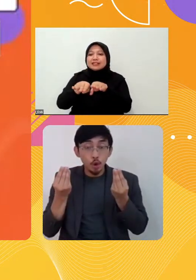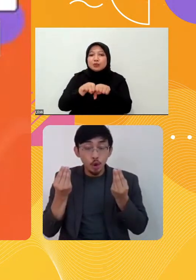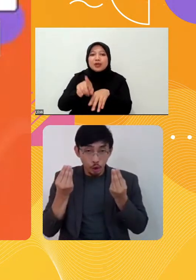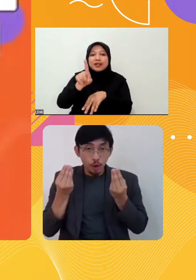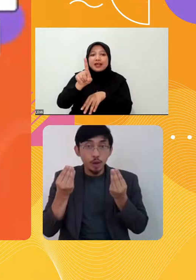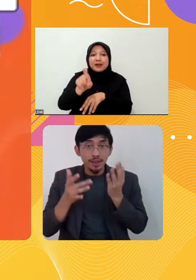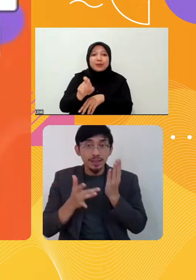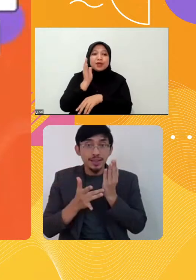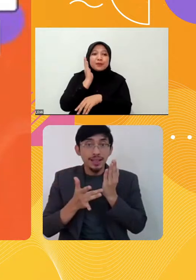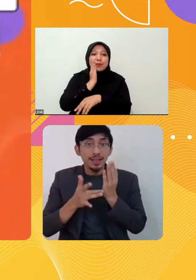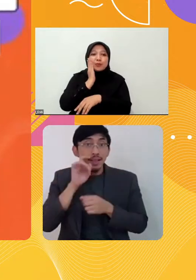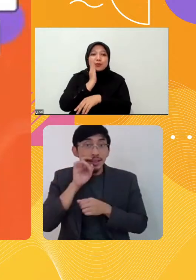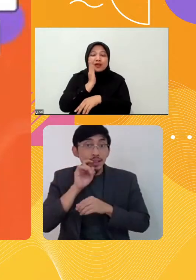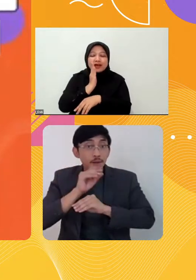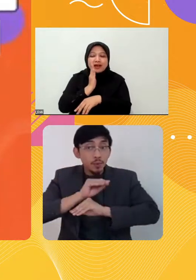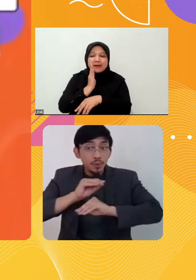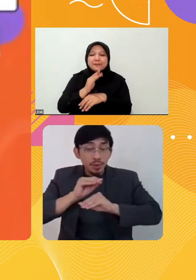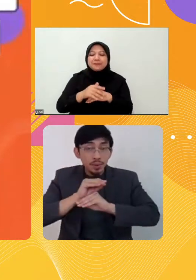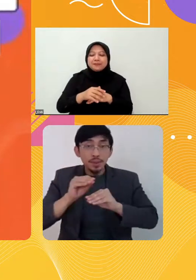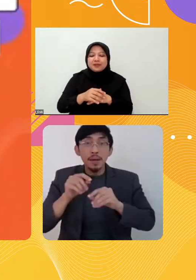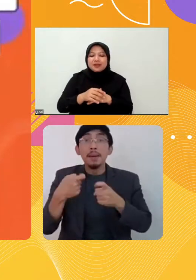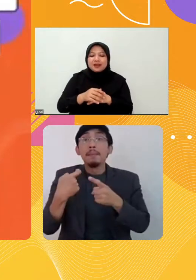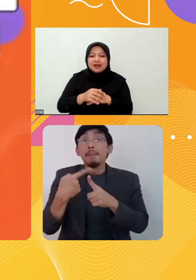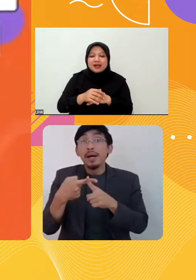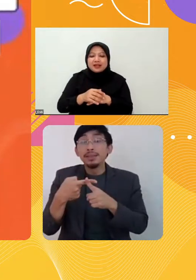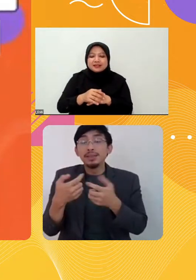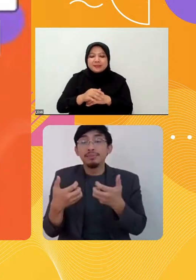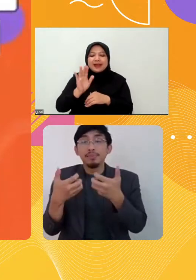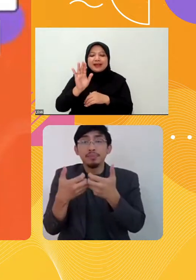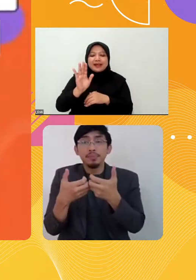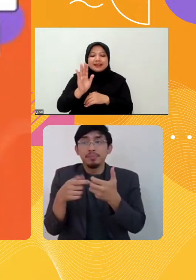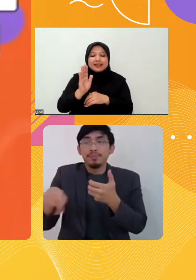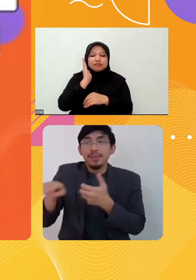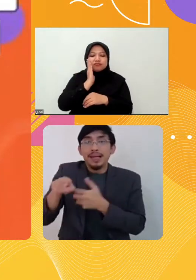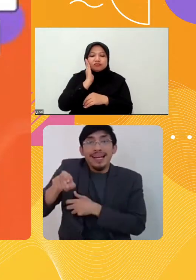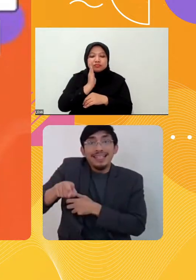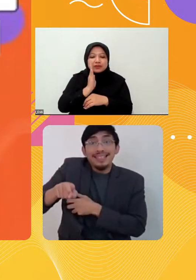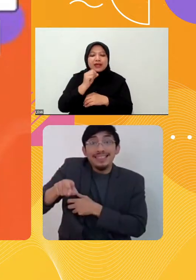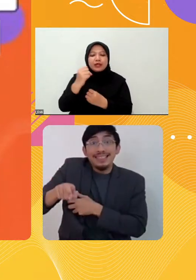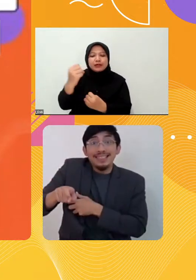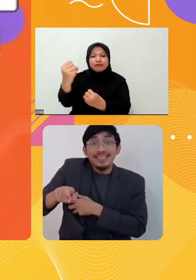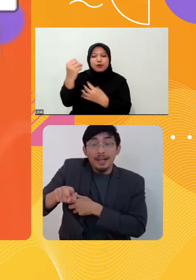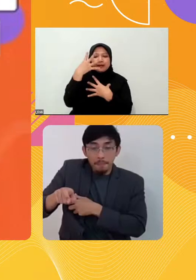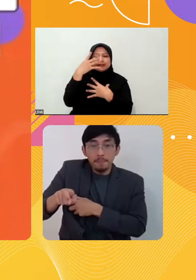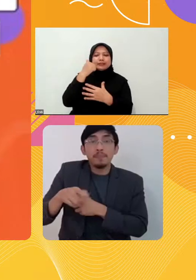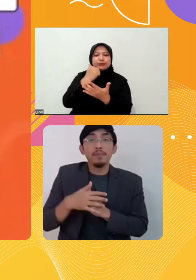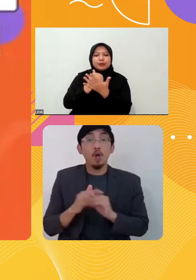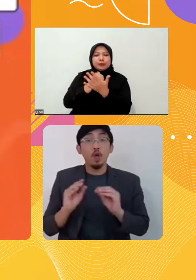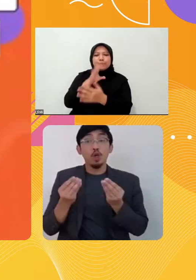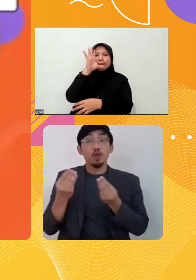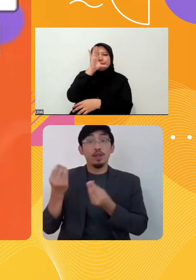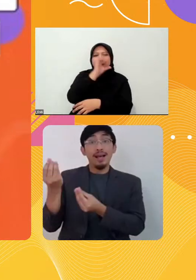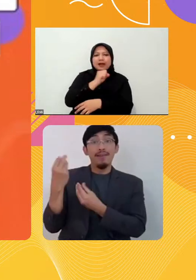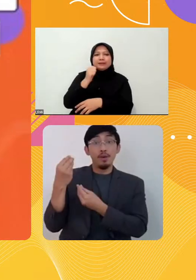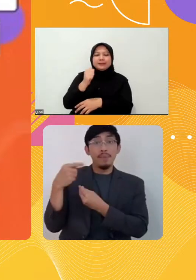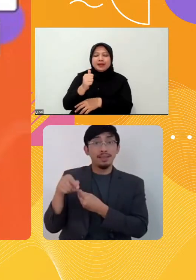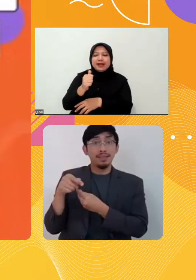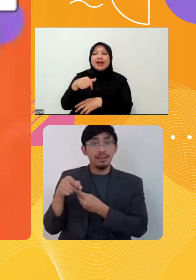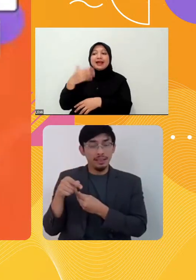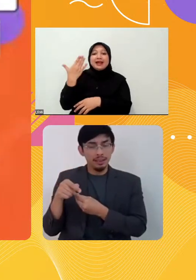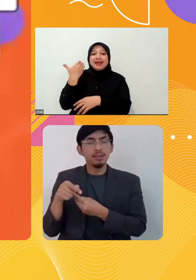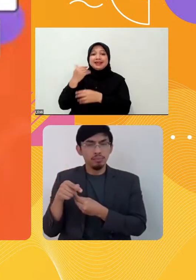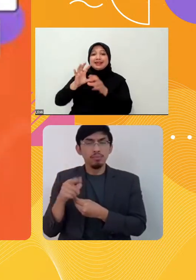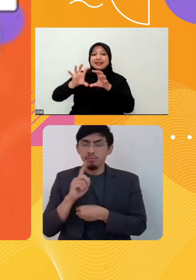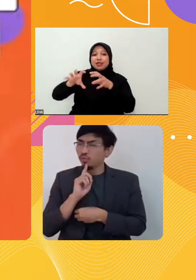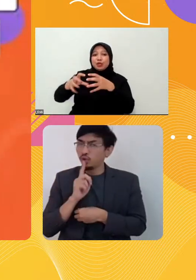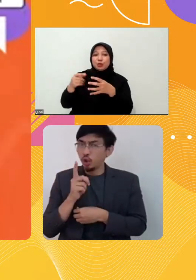people's way to understand about the information. And actually in the group, we also talking